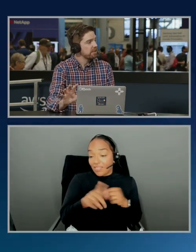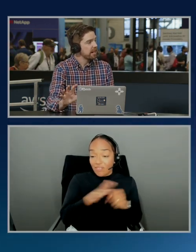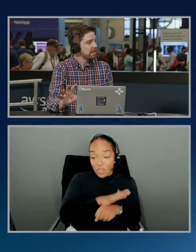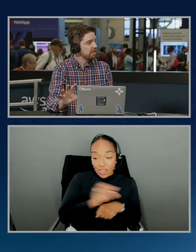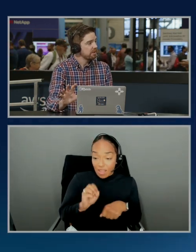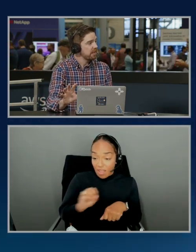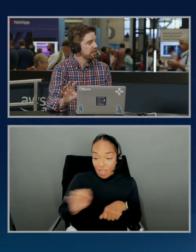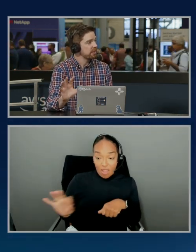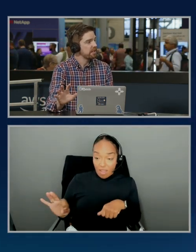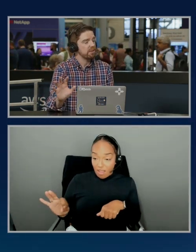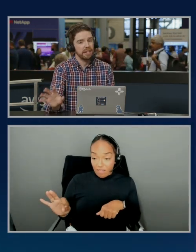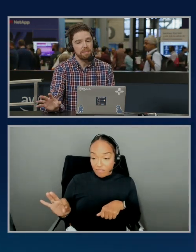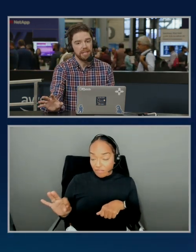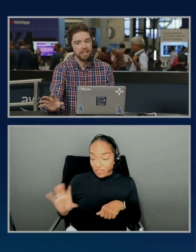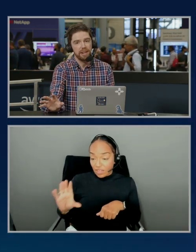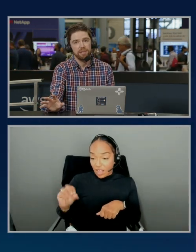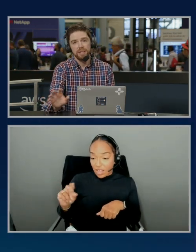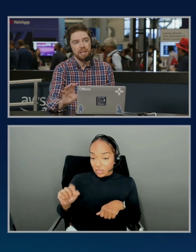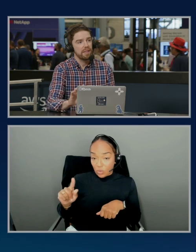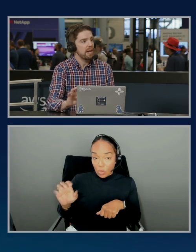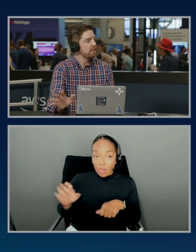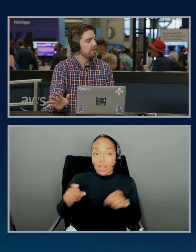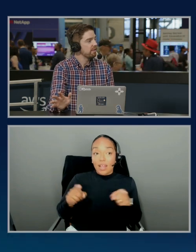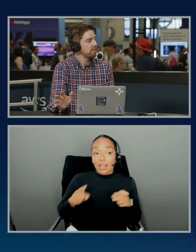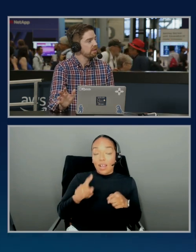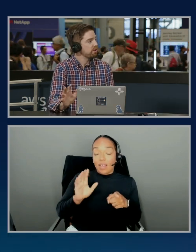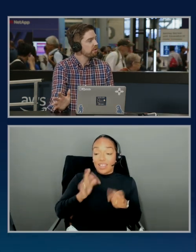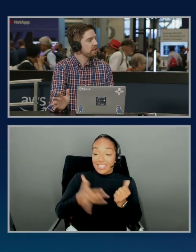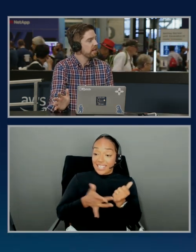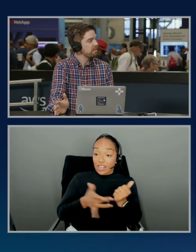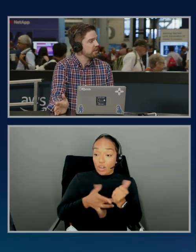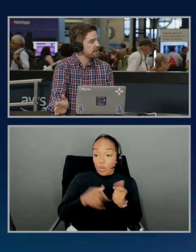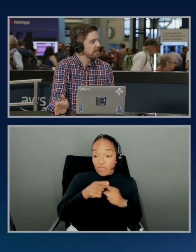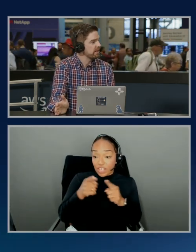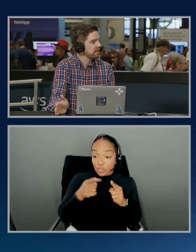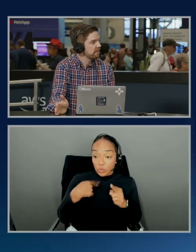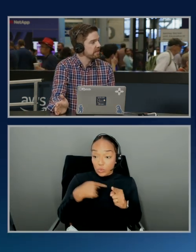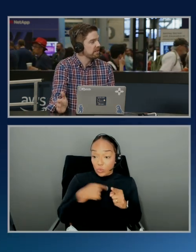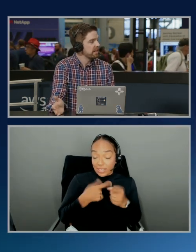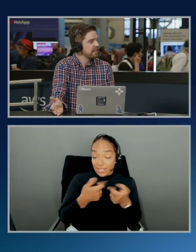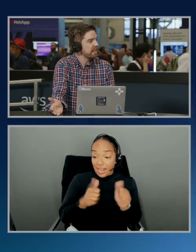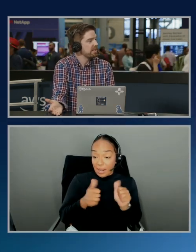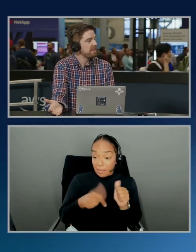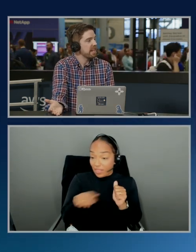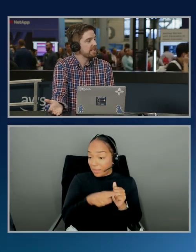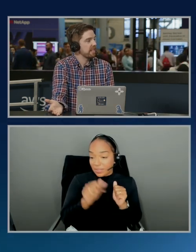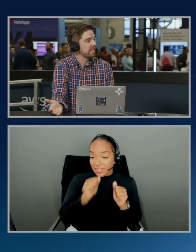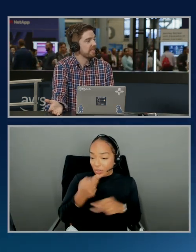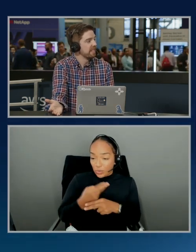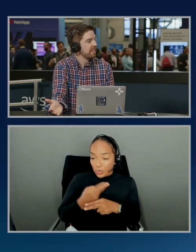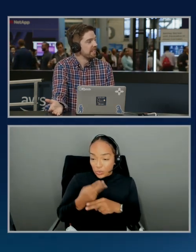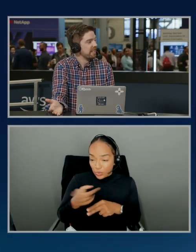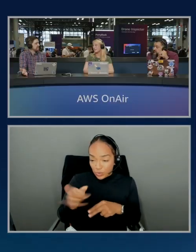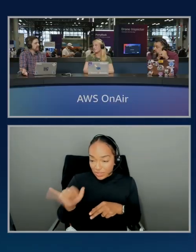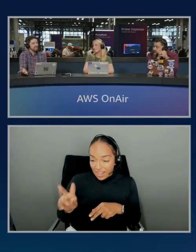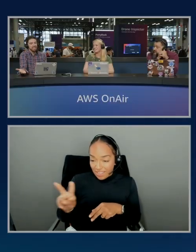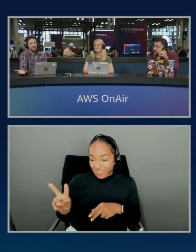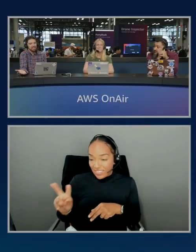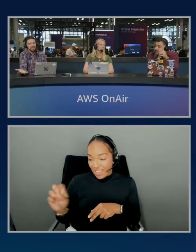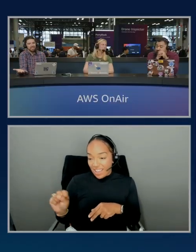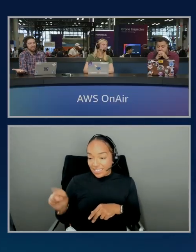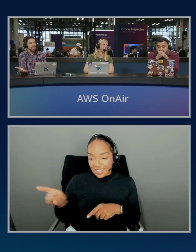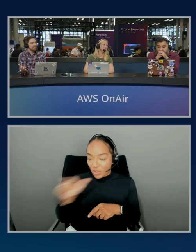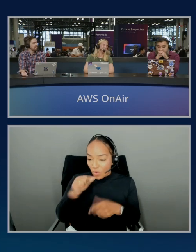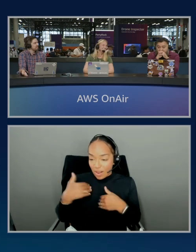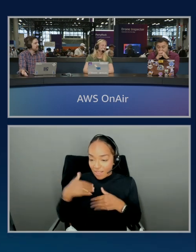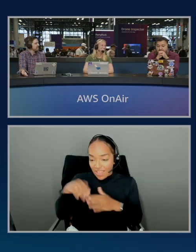because those technical professionals that we're enabling now, they don't use the AWS console. They don't have access. That's a fair point. They don't